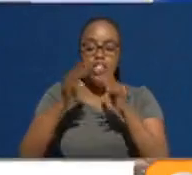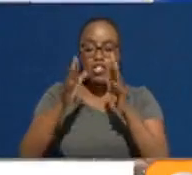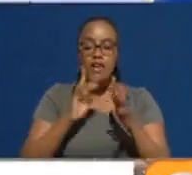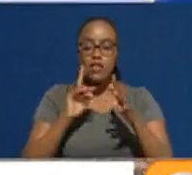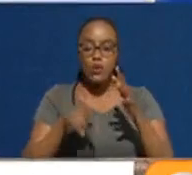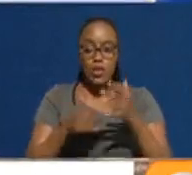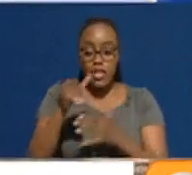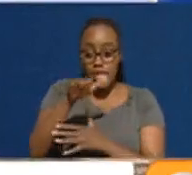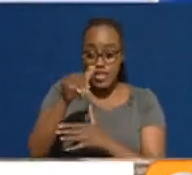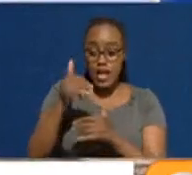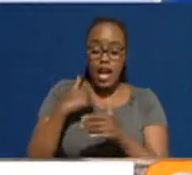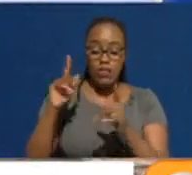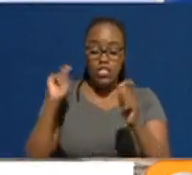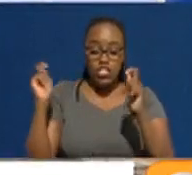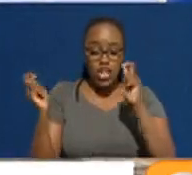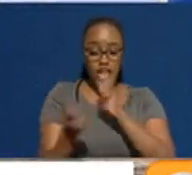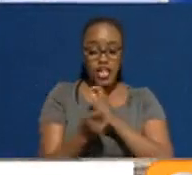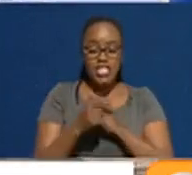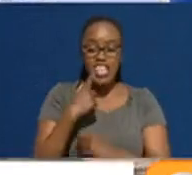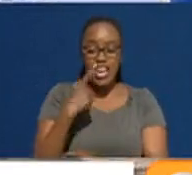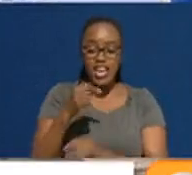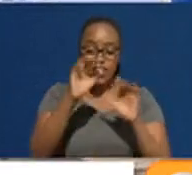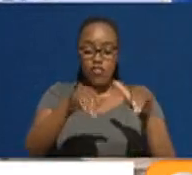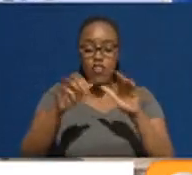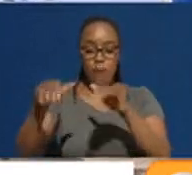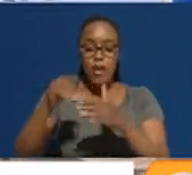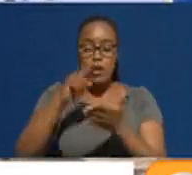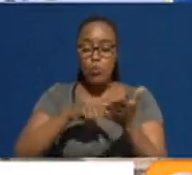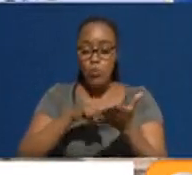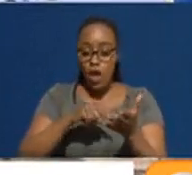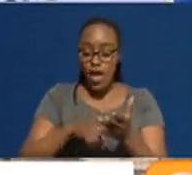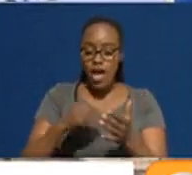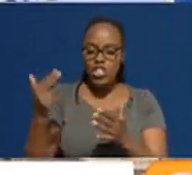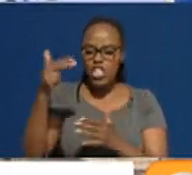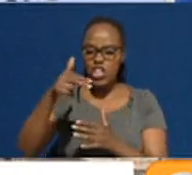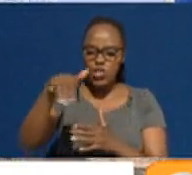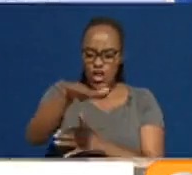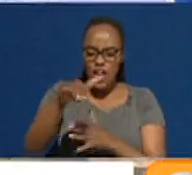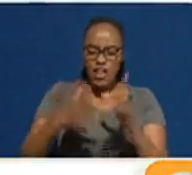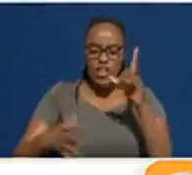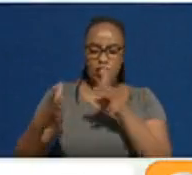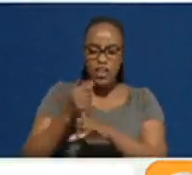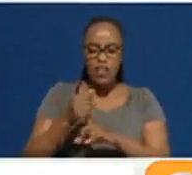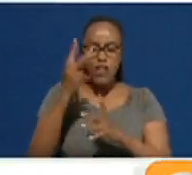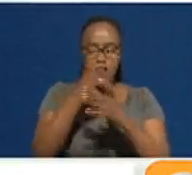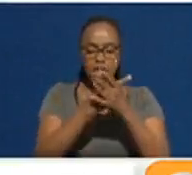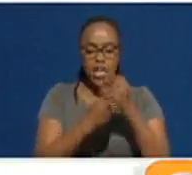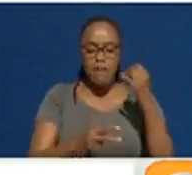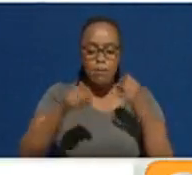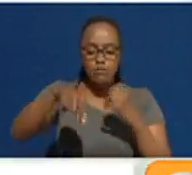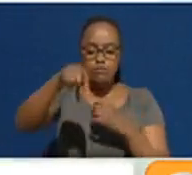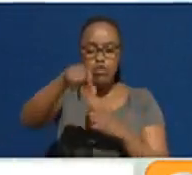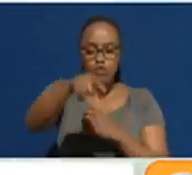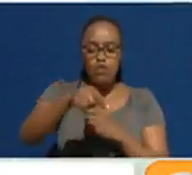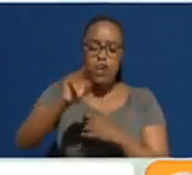the facility is set to revolutionize rice farming in the Mwea irrigation scheme through the achievement of a double cropping season